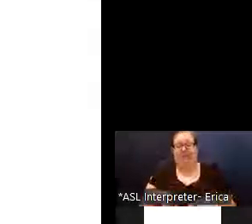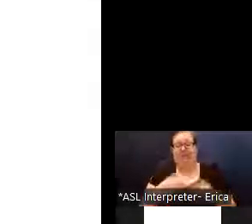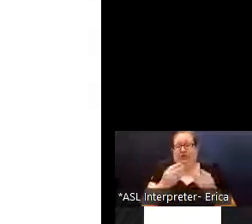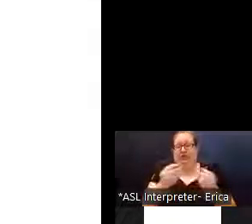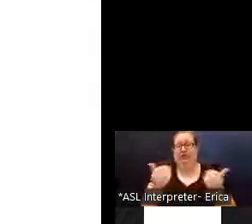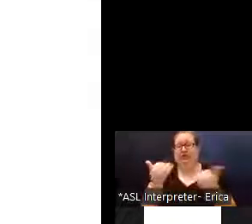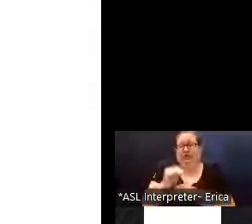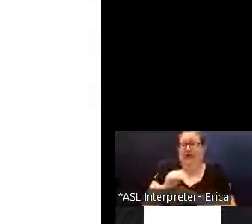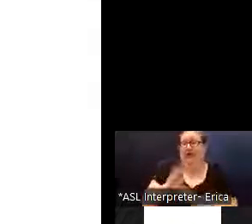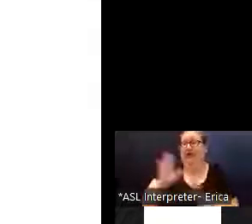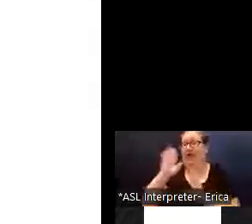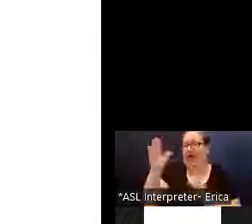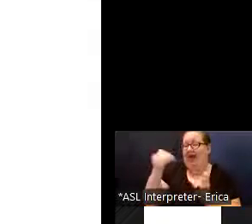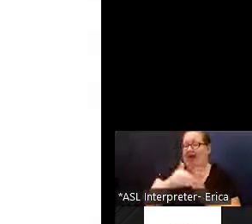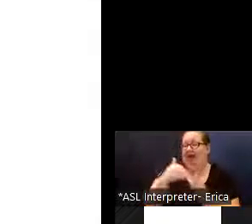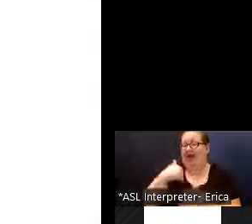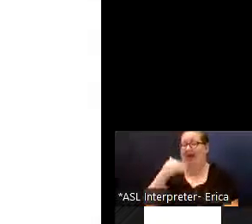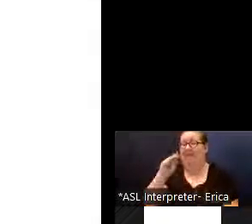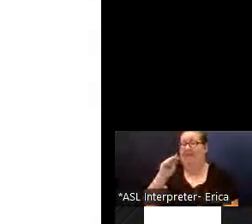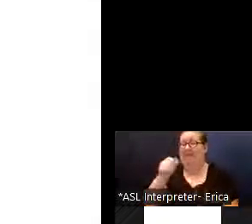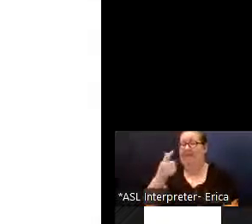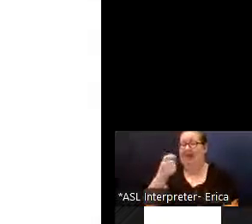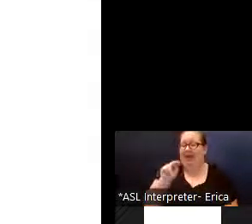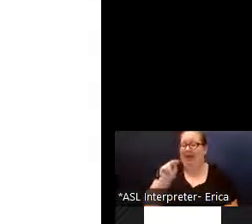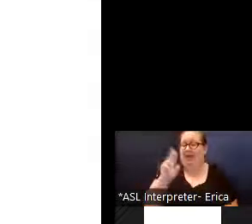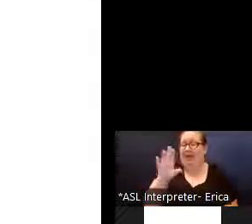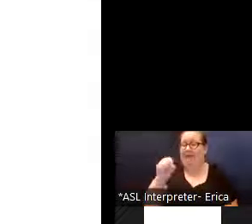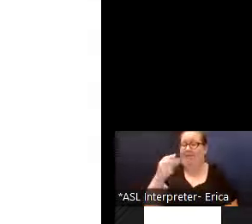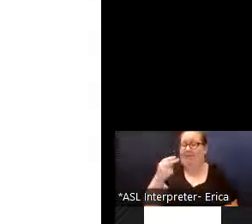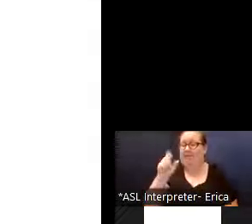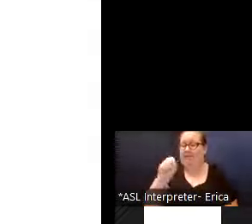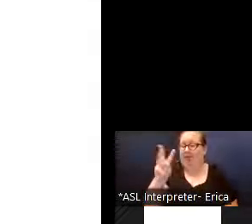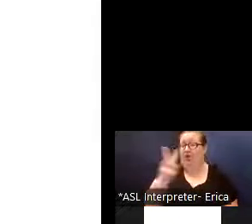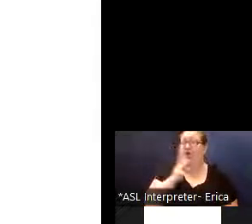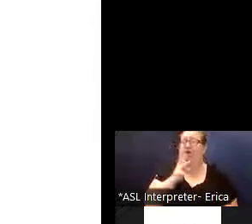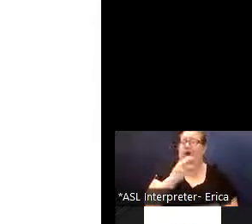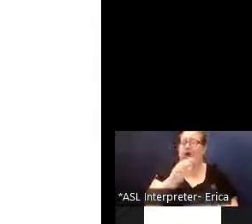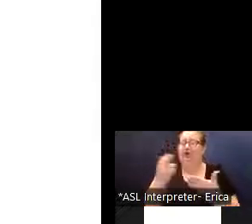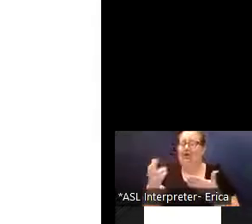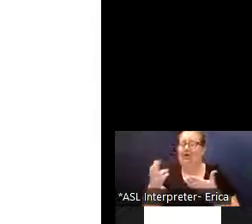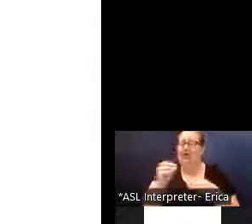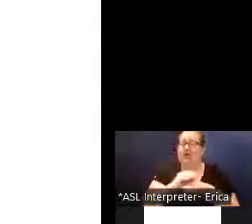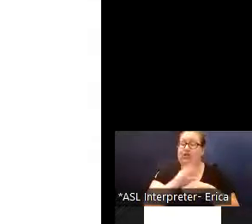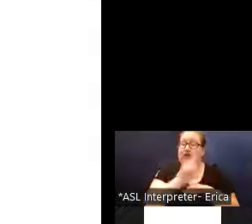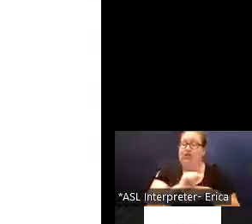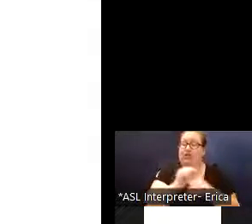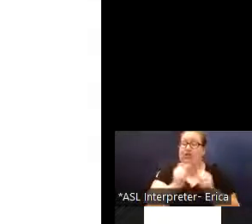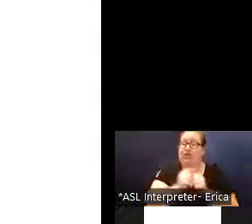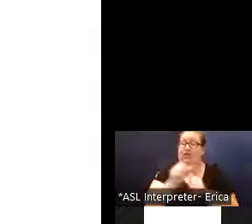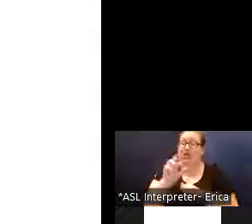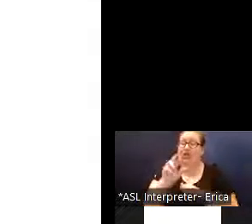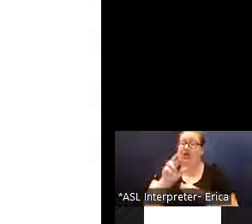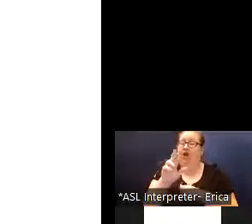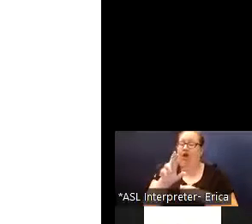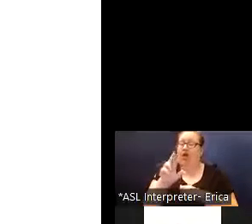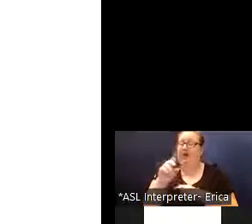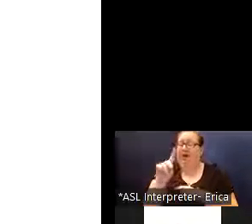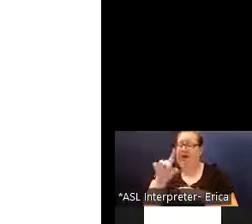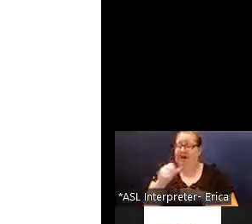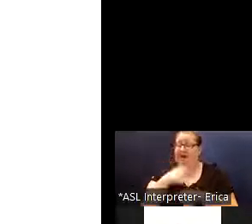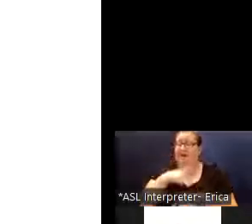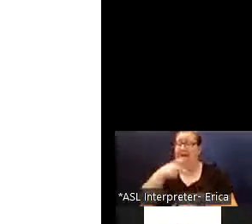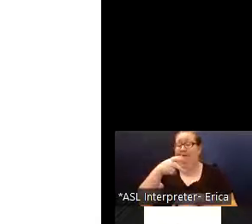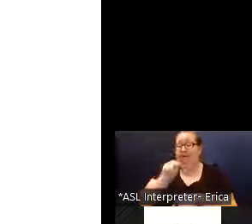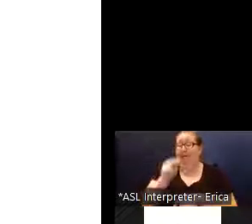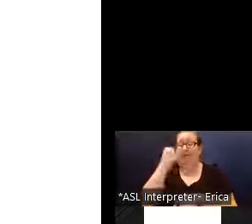And hi again, I'm Megan Bushlow. I'm a water resources consultant with Arcadis. My pronouns are she, her, and I'll be talking about